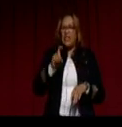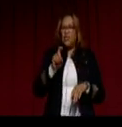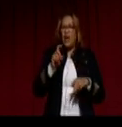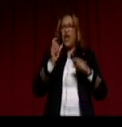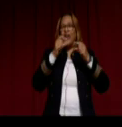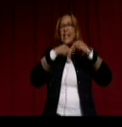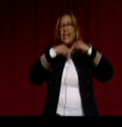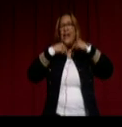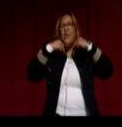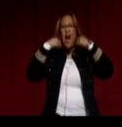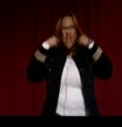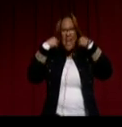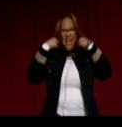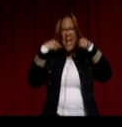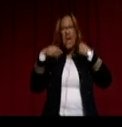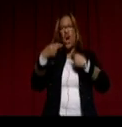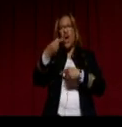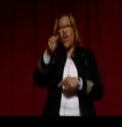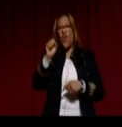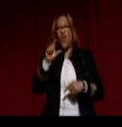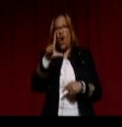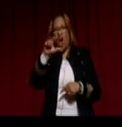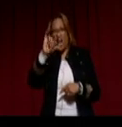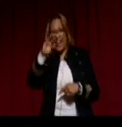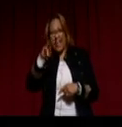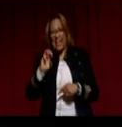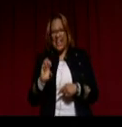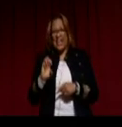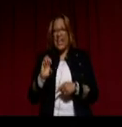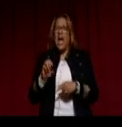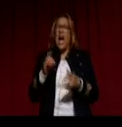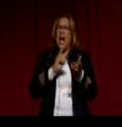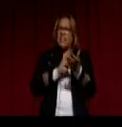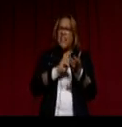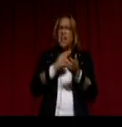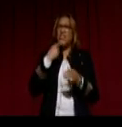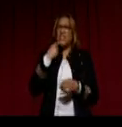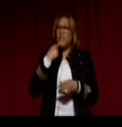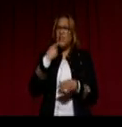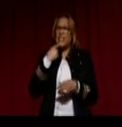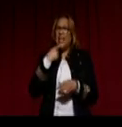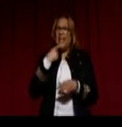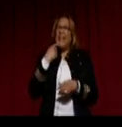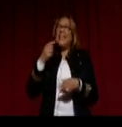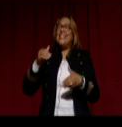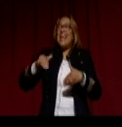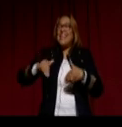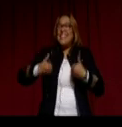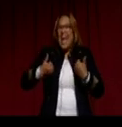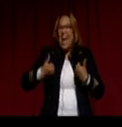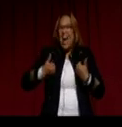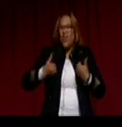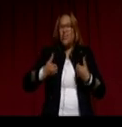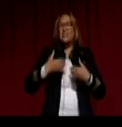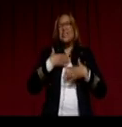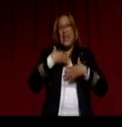their neck because either a doctor or someone said that's the way to survive it.